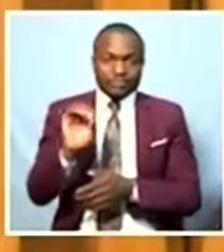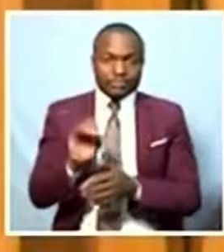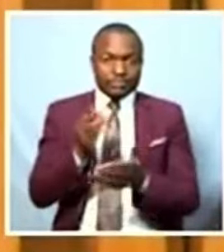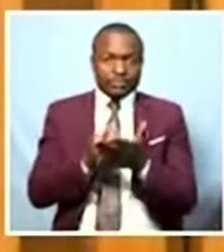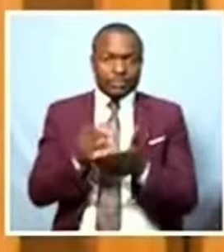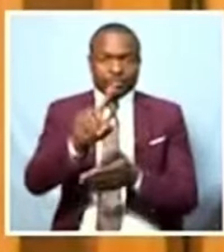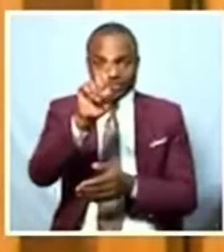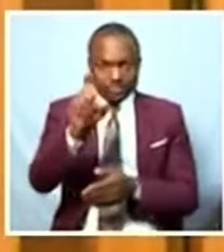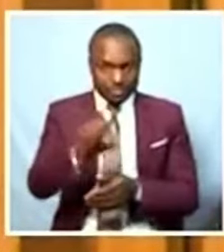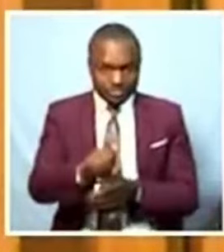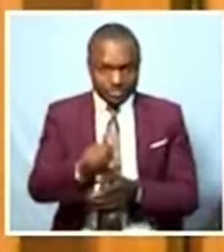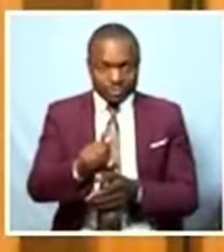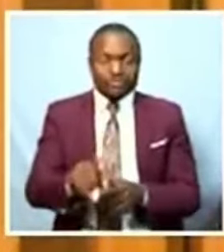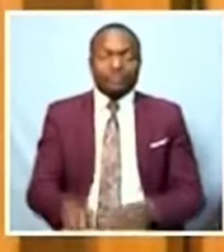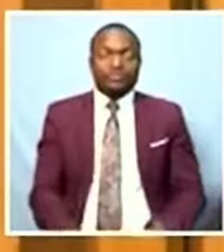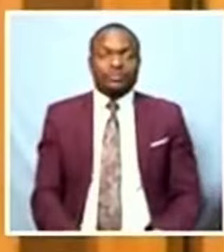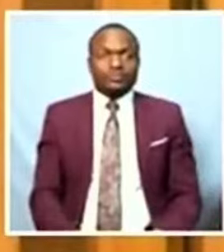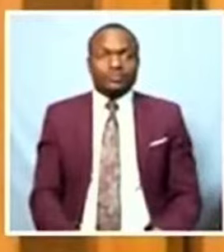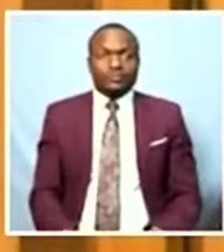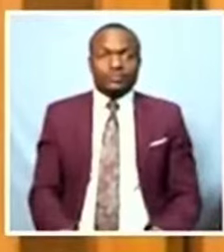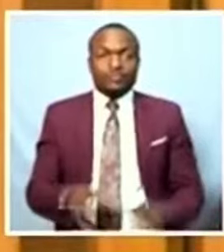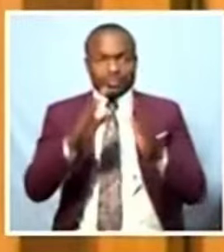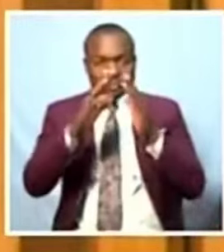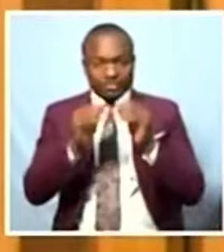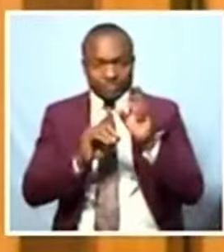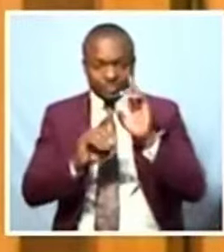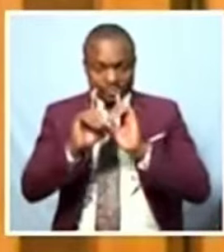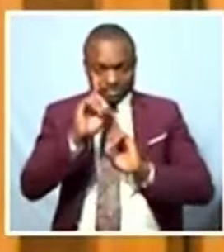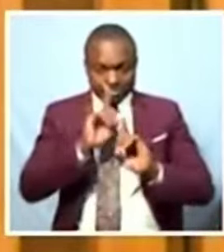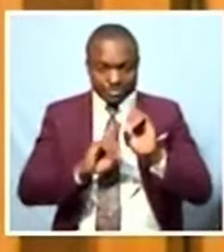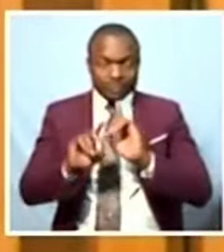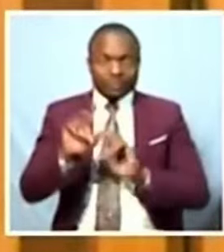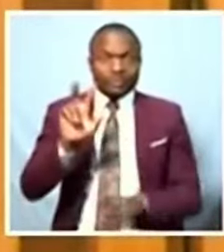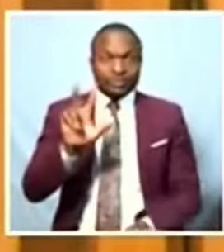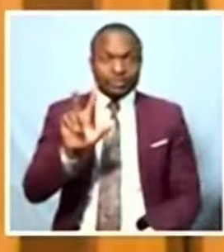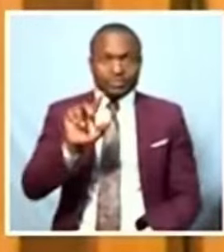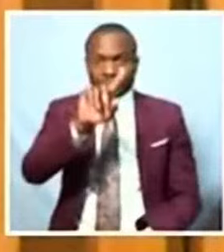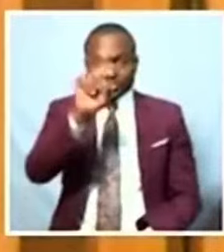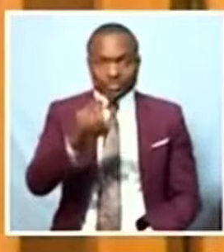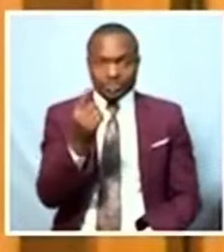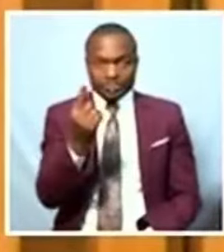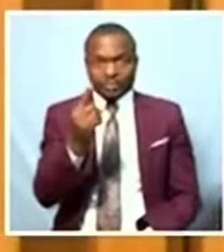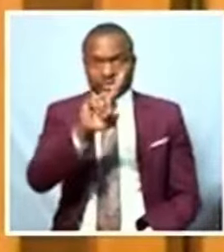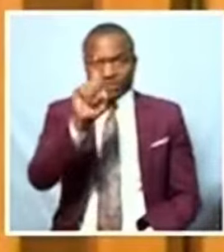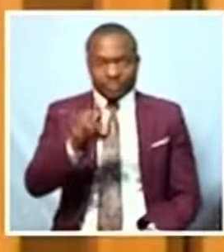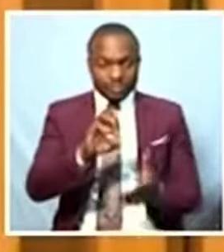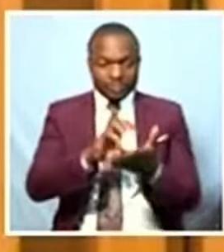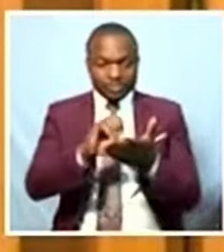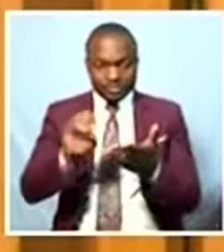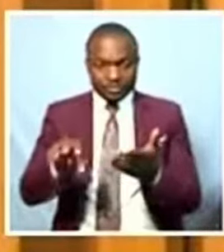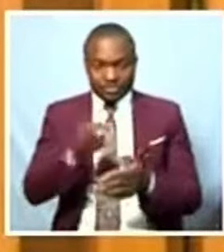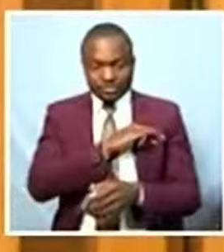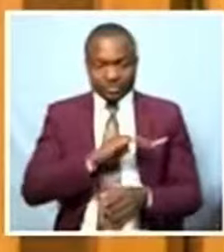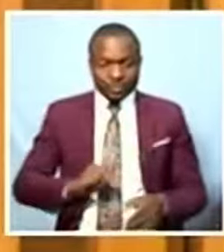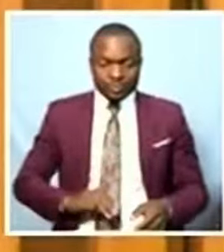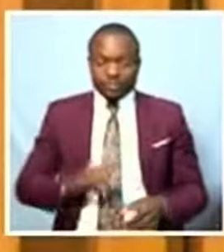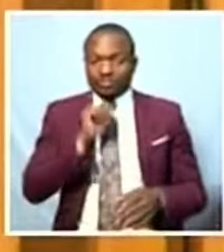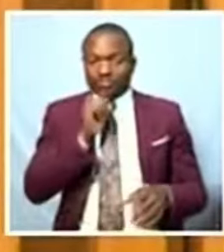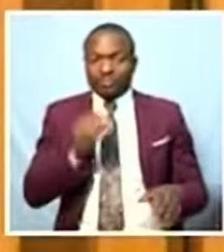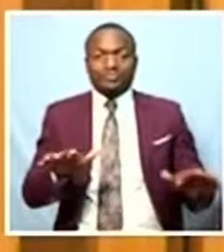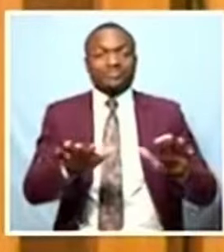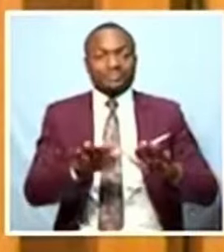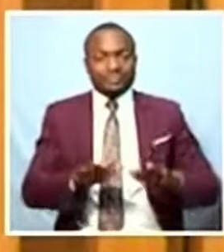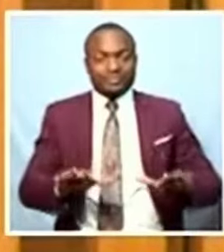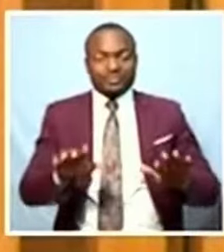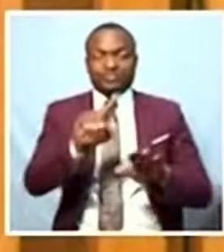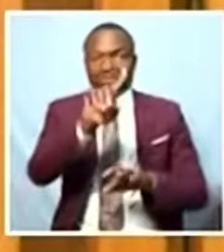questions of ordinary nature, and the House did consider 3 questions. 1 question lapsed, the member being absent. That was